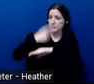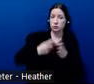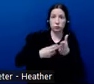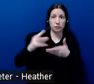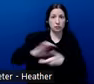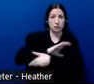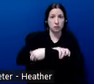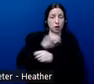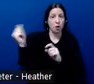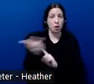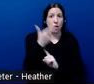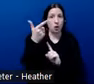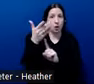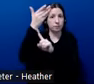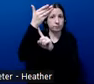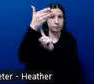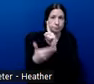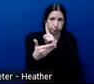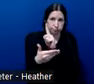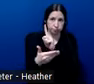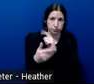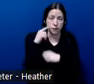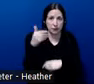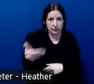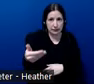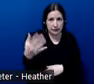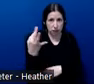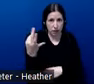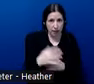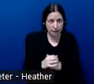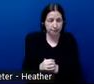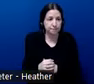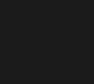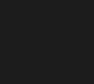half-mast on Friday. And that ends in Burnaby Schools.